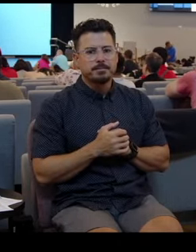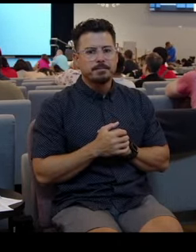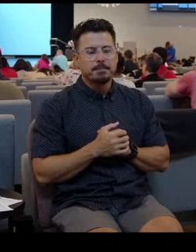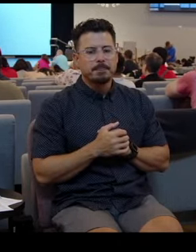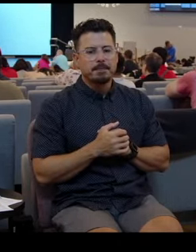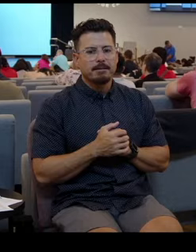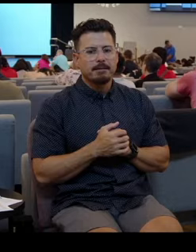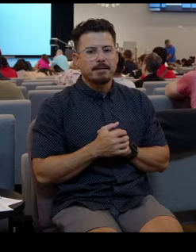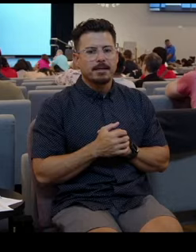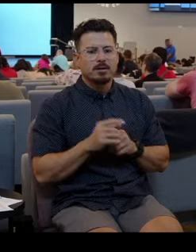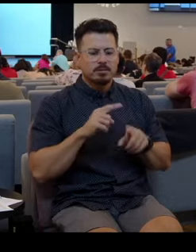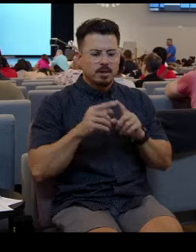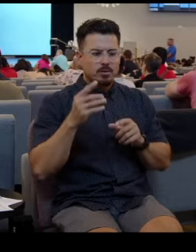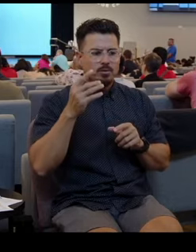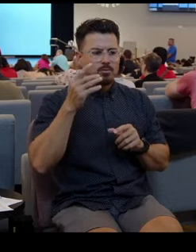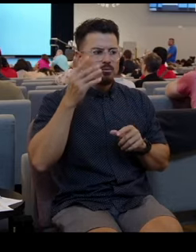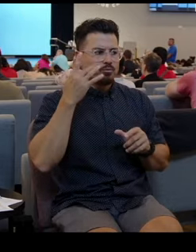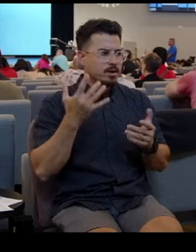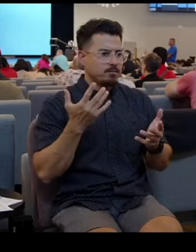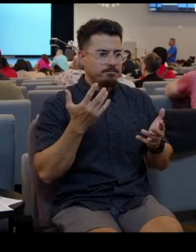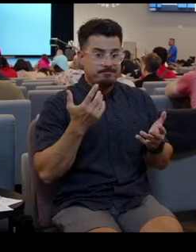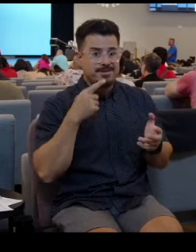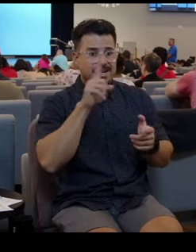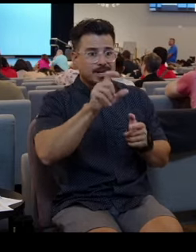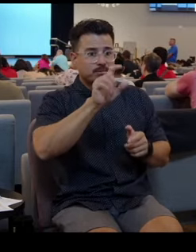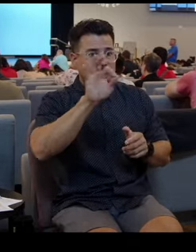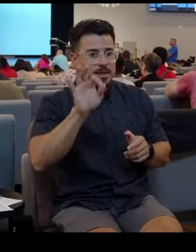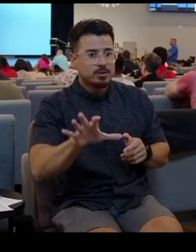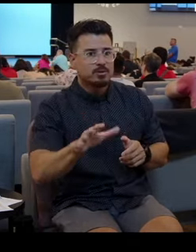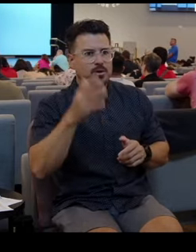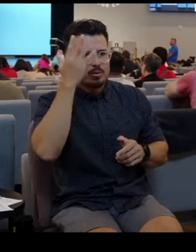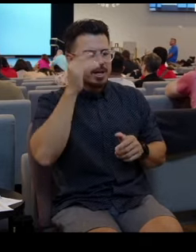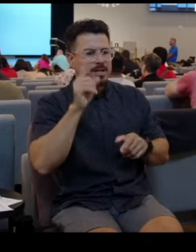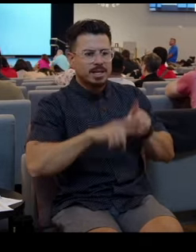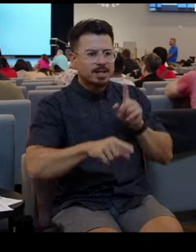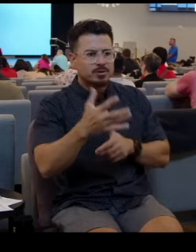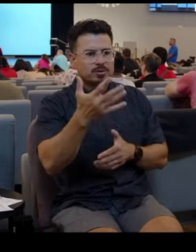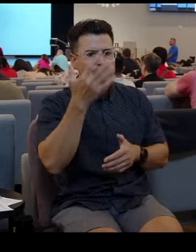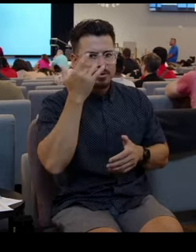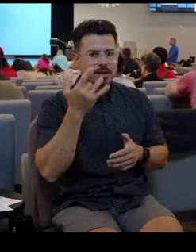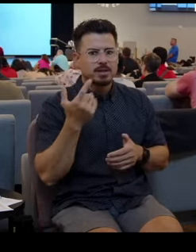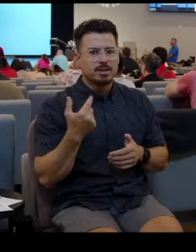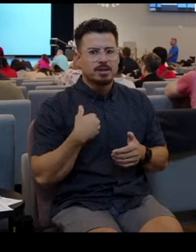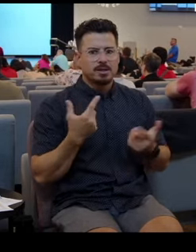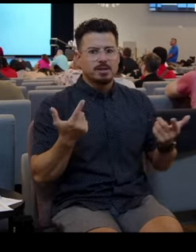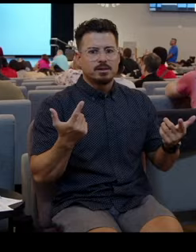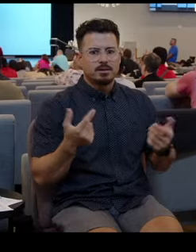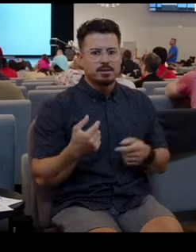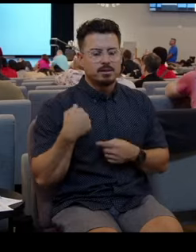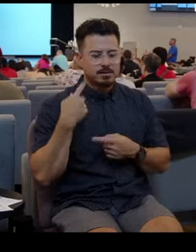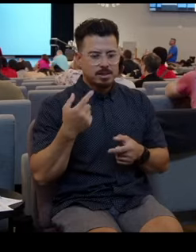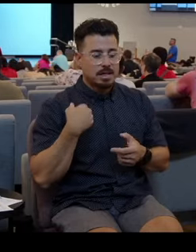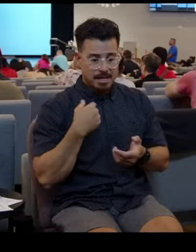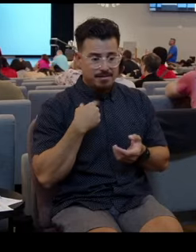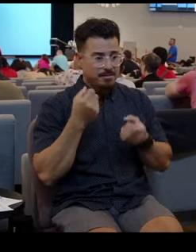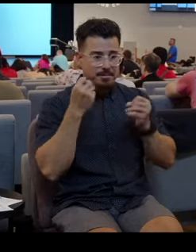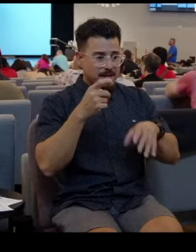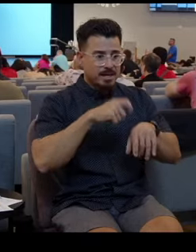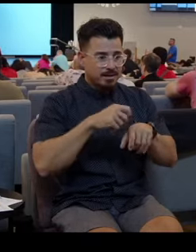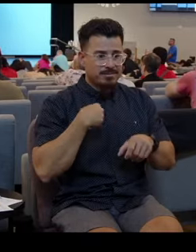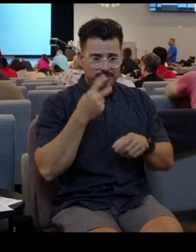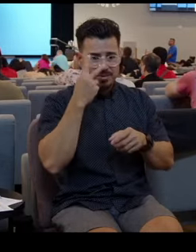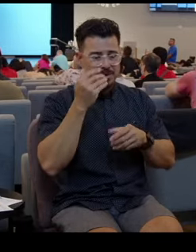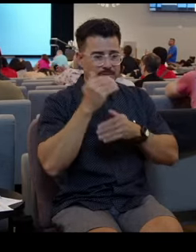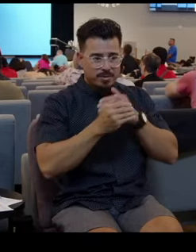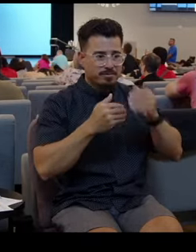And you say, why not? Why can't you want that? Well, I know we've all been doing this too long. We've got all the data of 40 years or 50